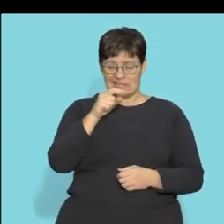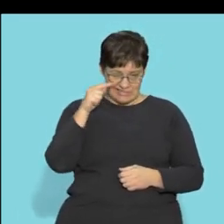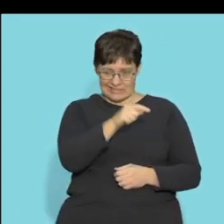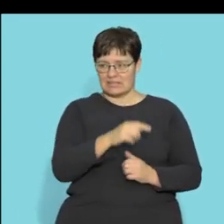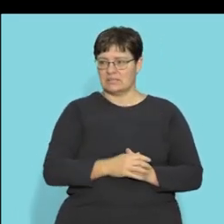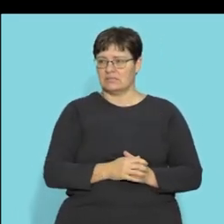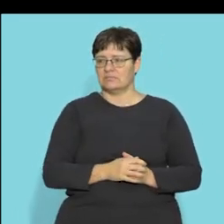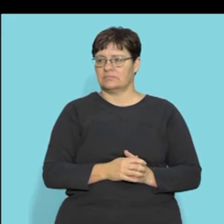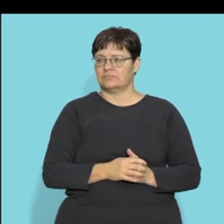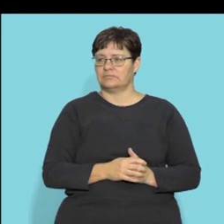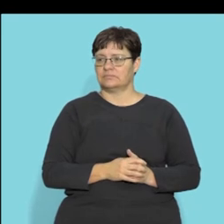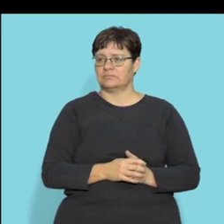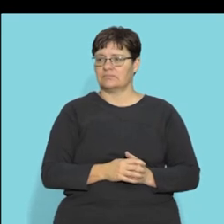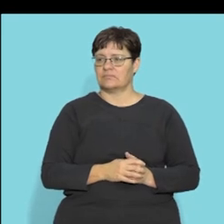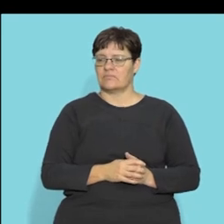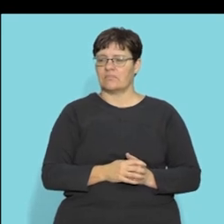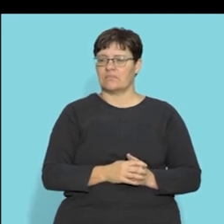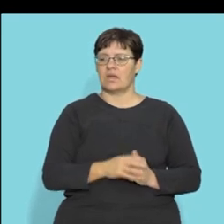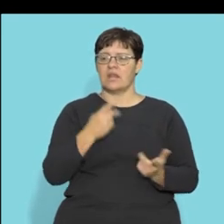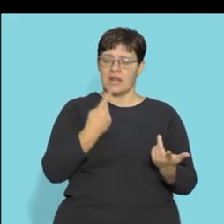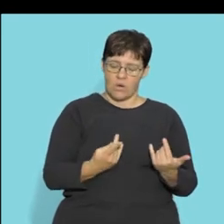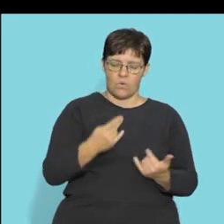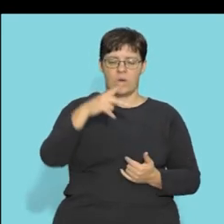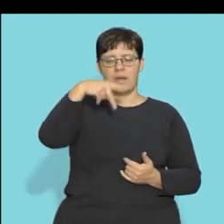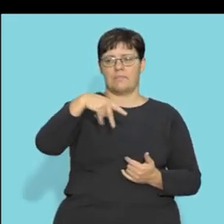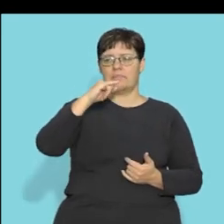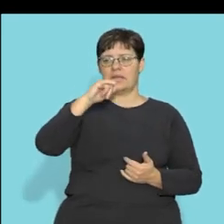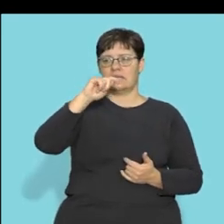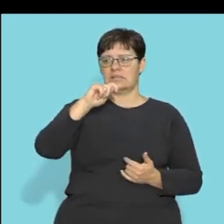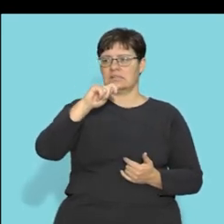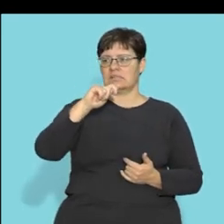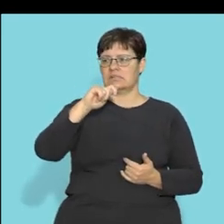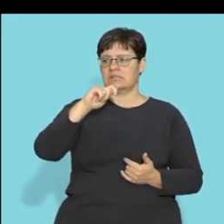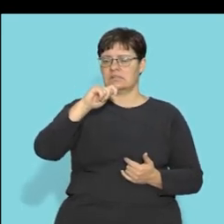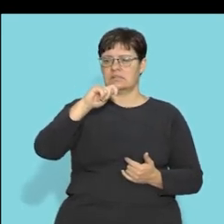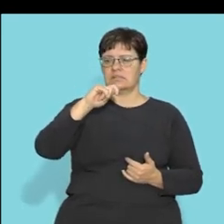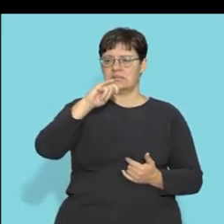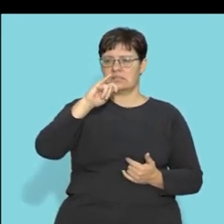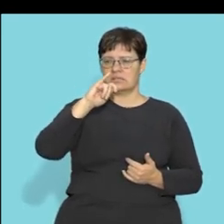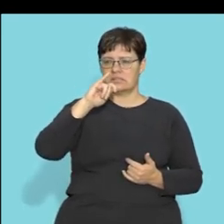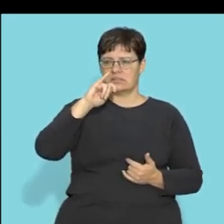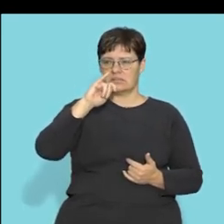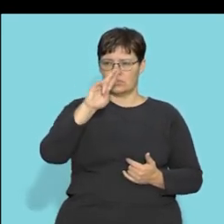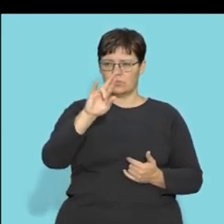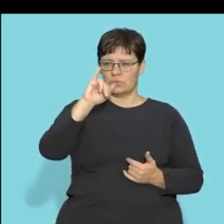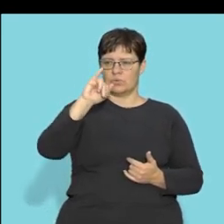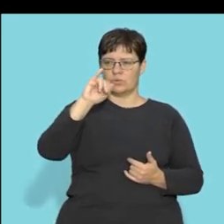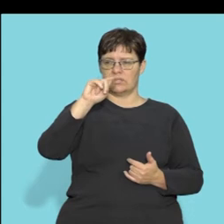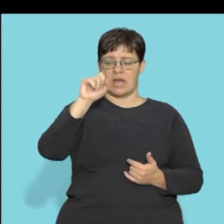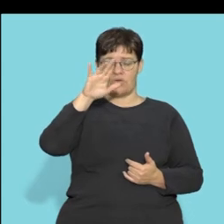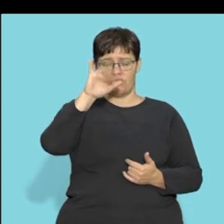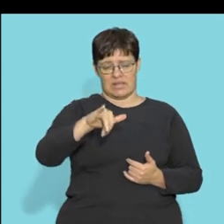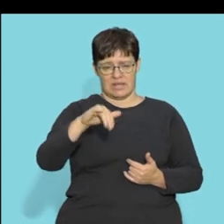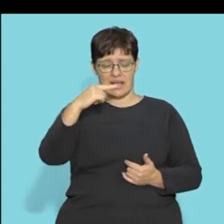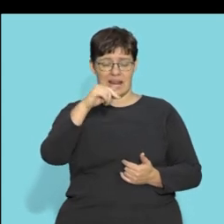hypothalamus's fault all right let's move on the pituitary gland that little pea-sized thingy hanging